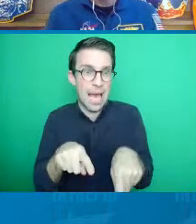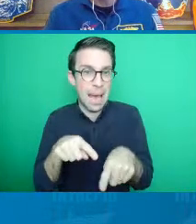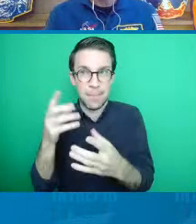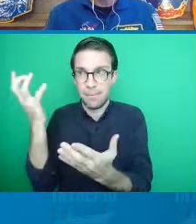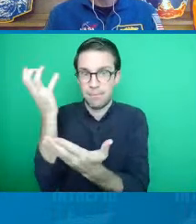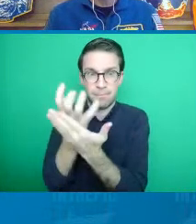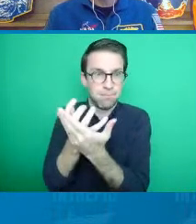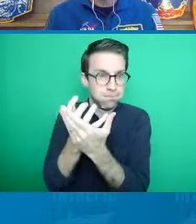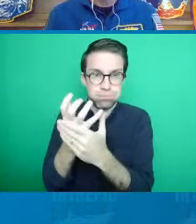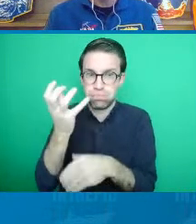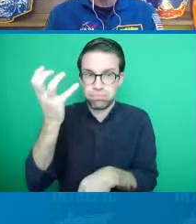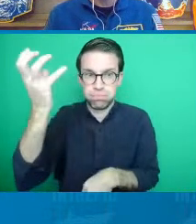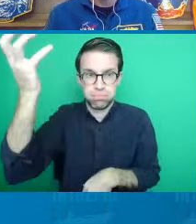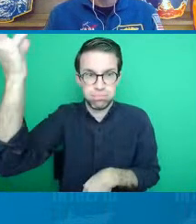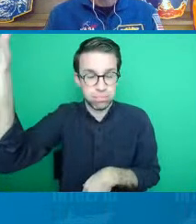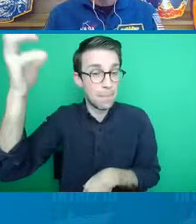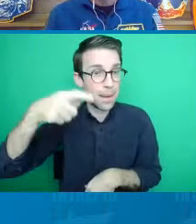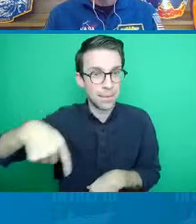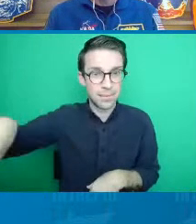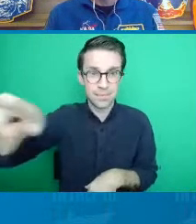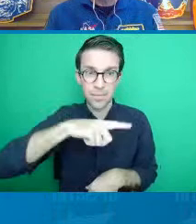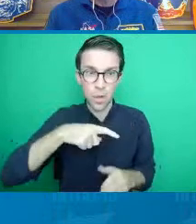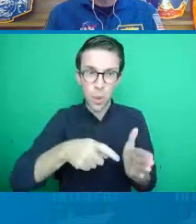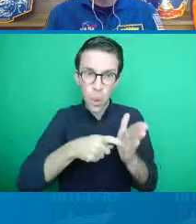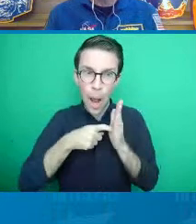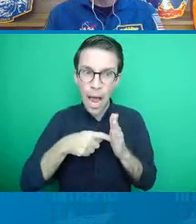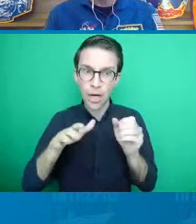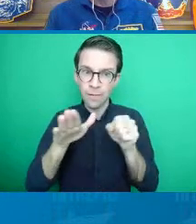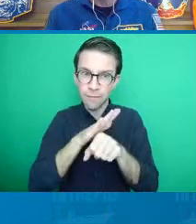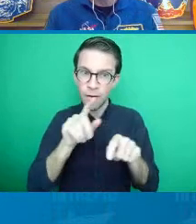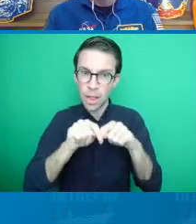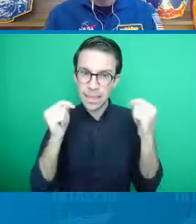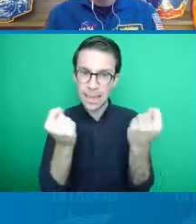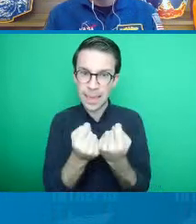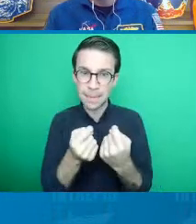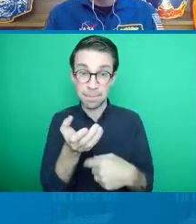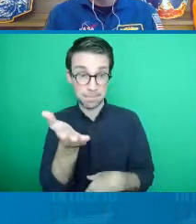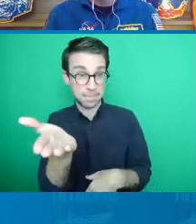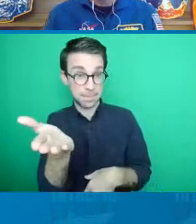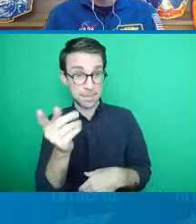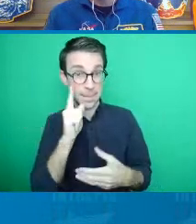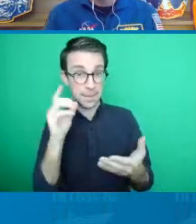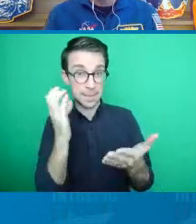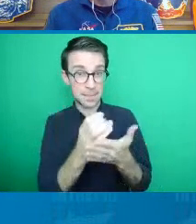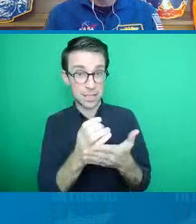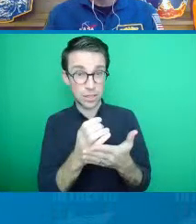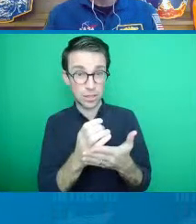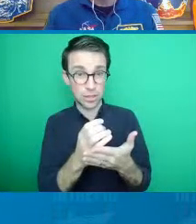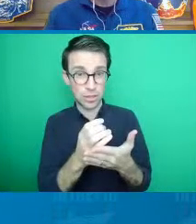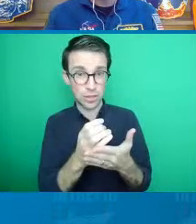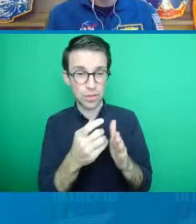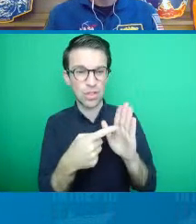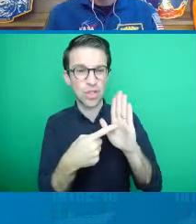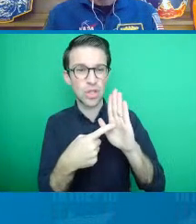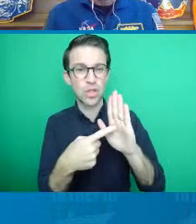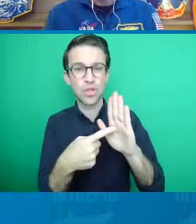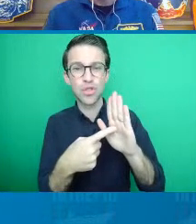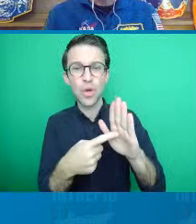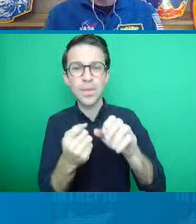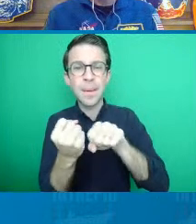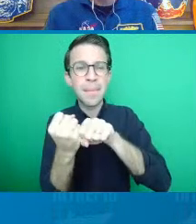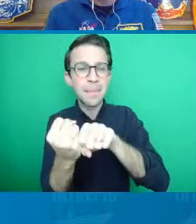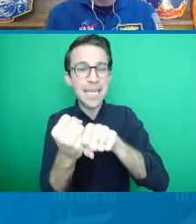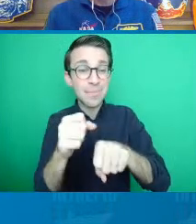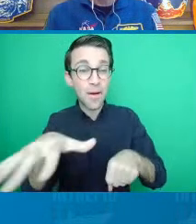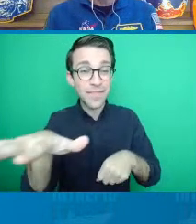the whole team that allows this to happen. This picture of the baseball field,